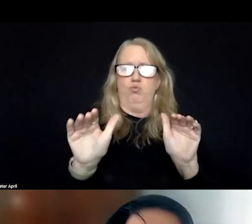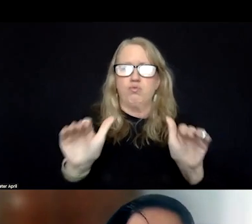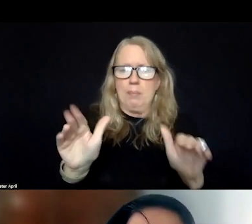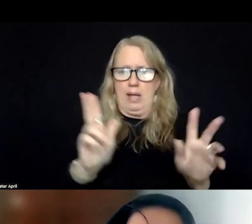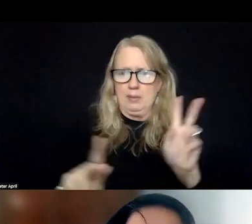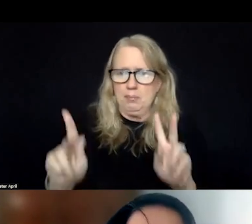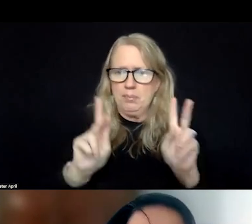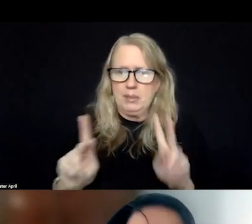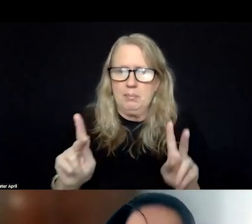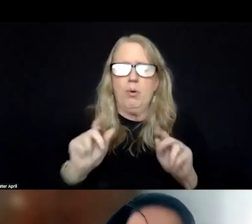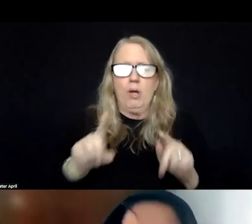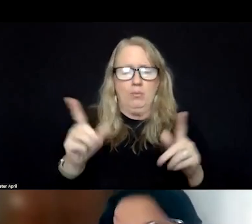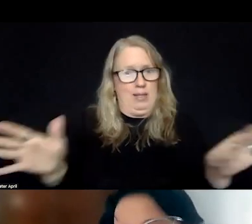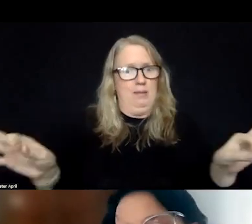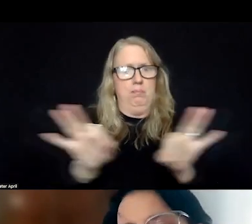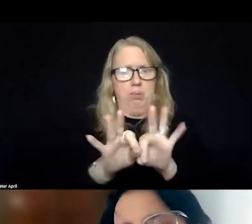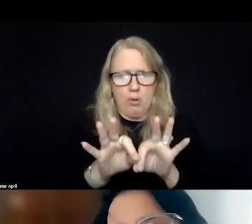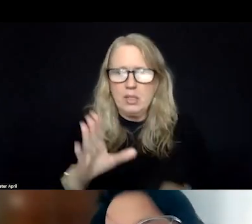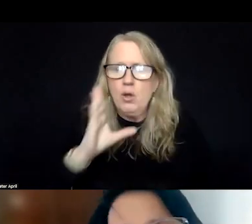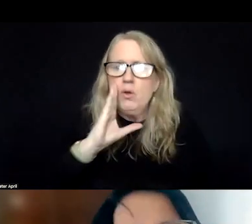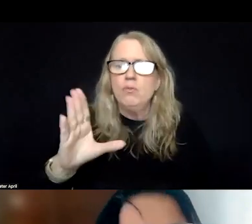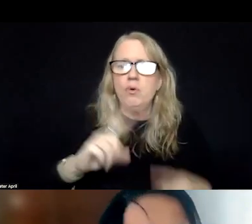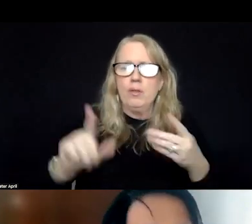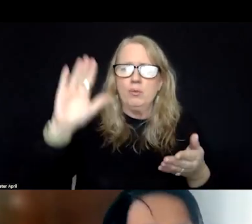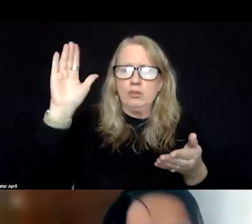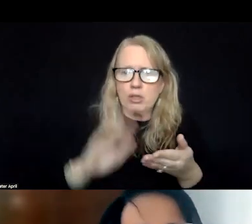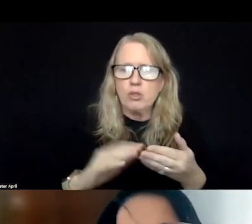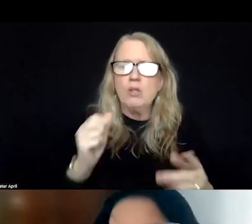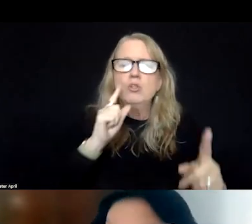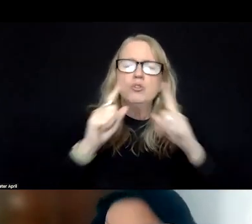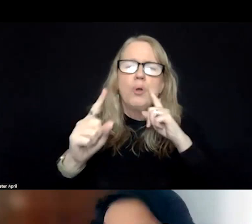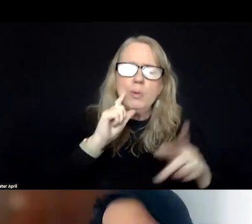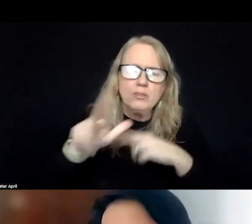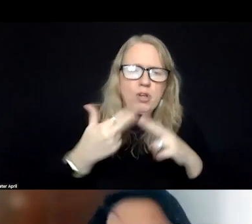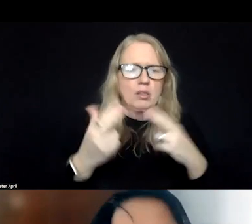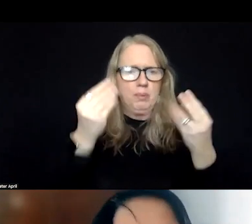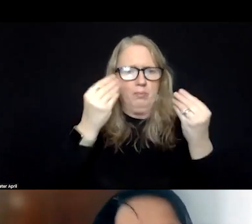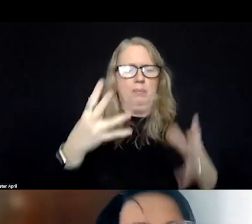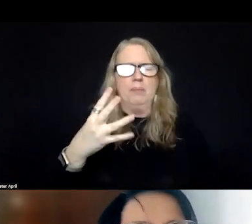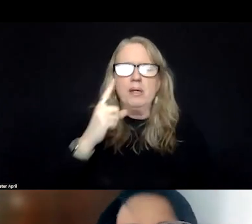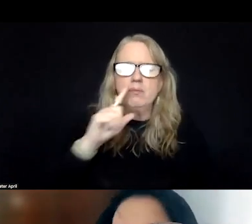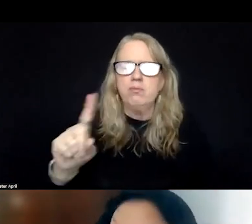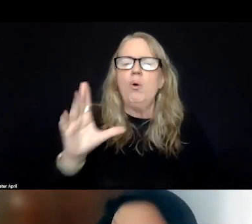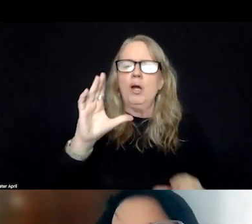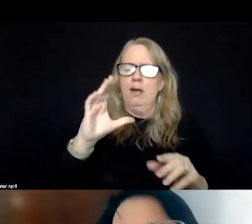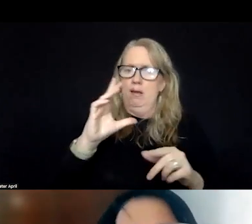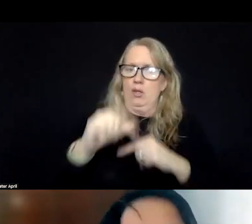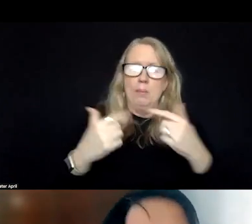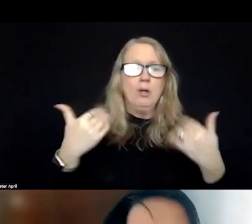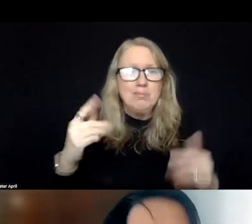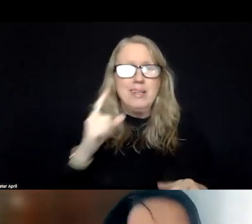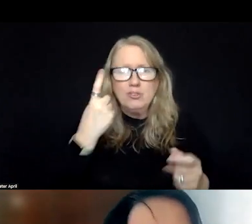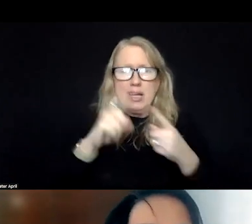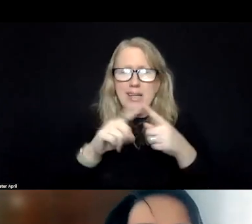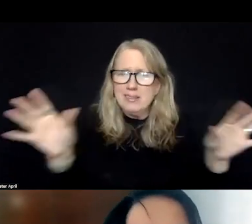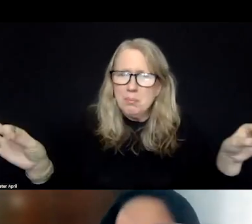crisis space about the importance of trauma reduction strategies. We talk about trauma-informed care in a global sense, but it's really important that